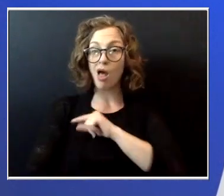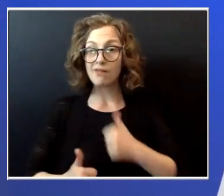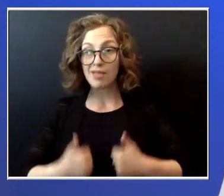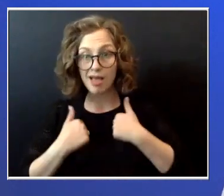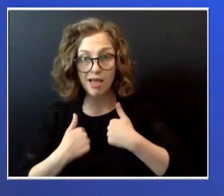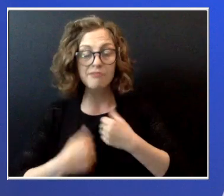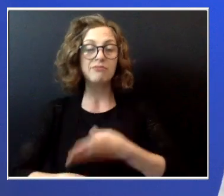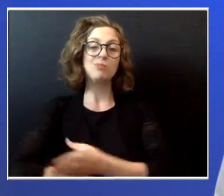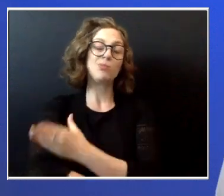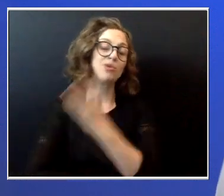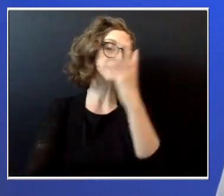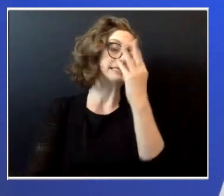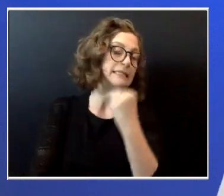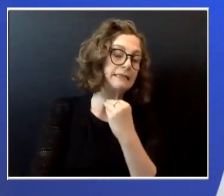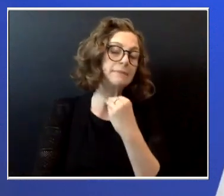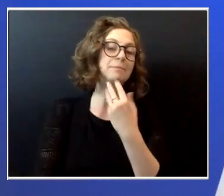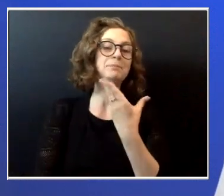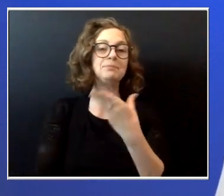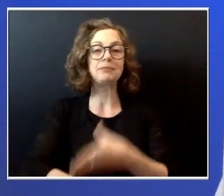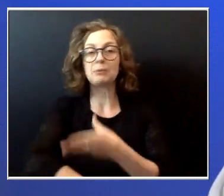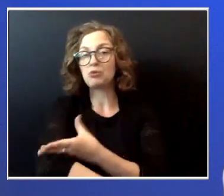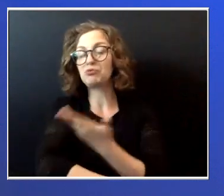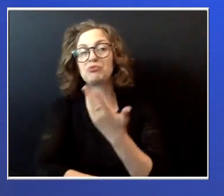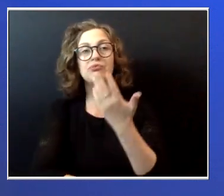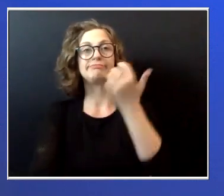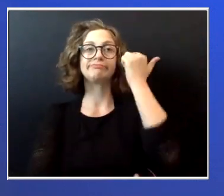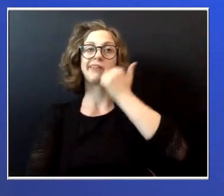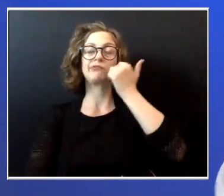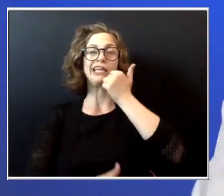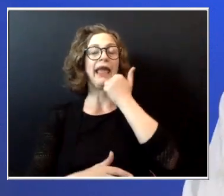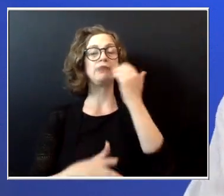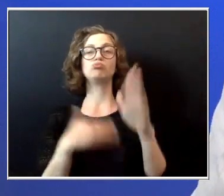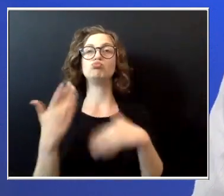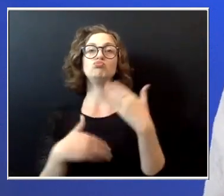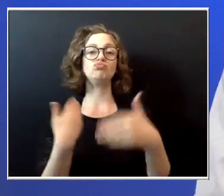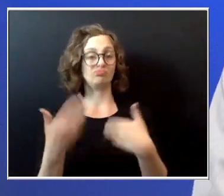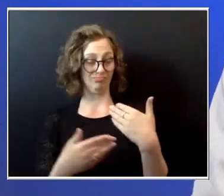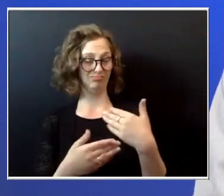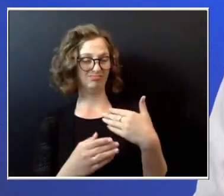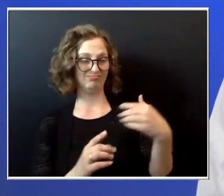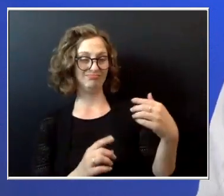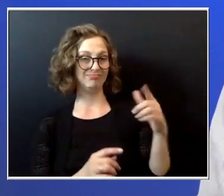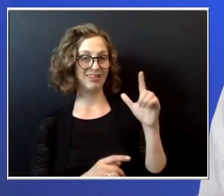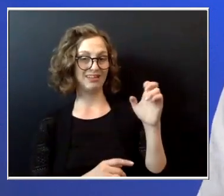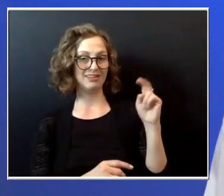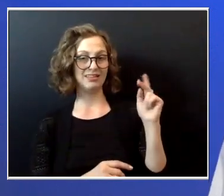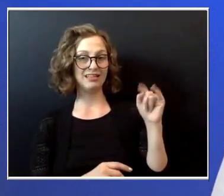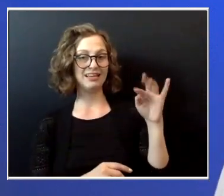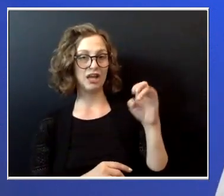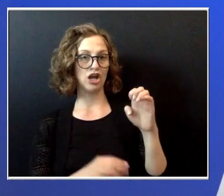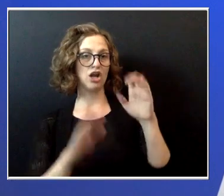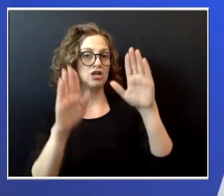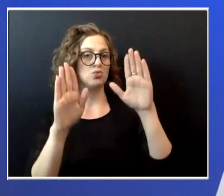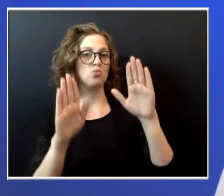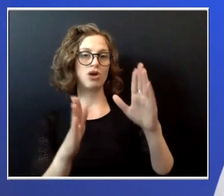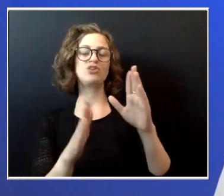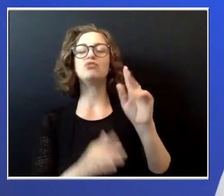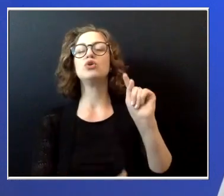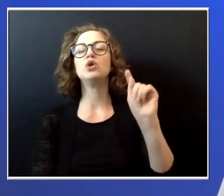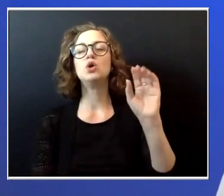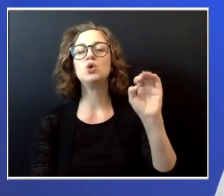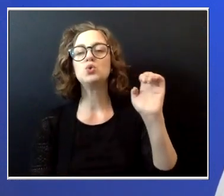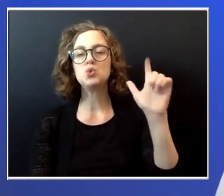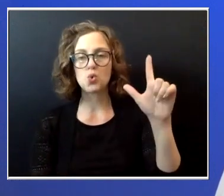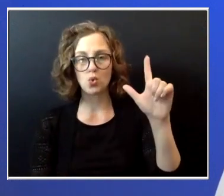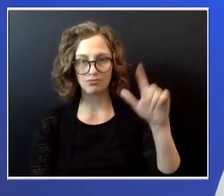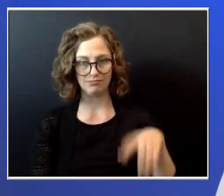improvement in just how it impacts your day-to-day, it's a great tool. It is one of many tools. So it's not the only